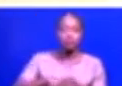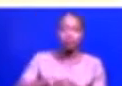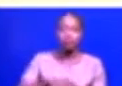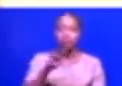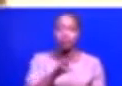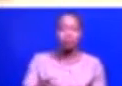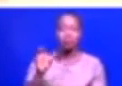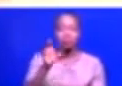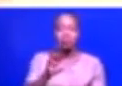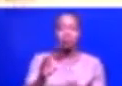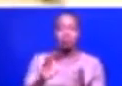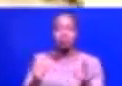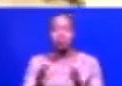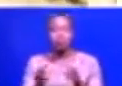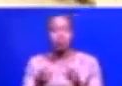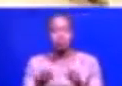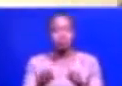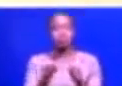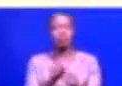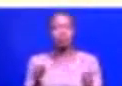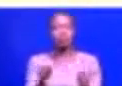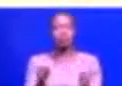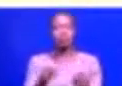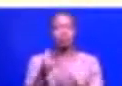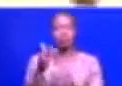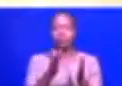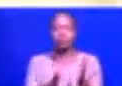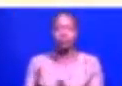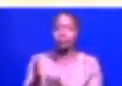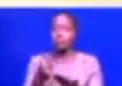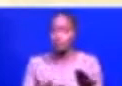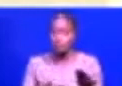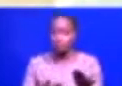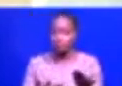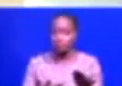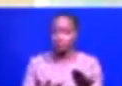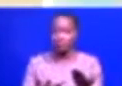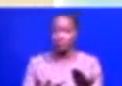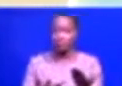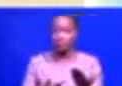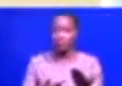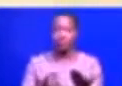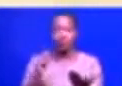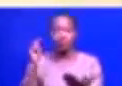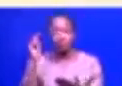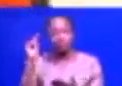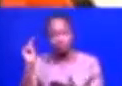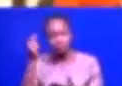the clubs that are going on right now. What's now the next plan for this? You know, for the Kenyan